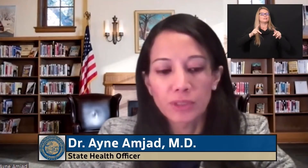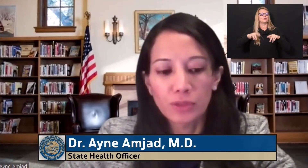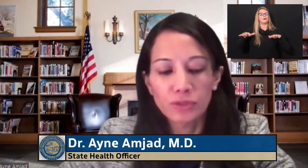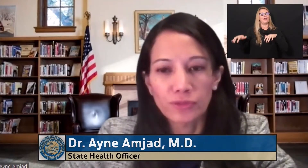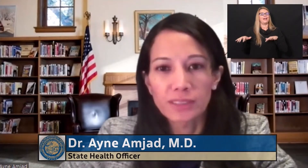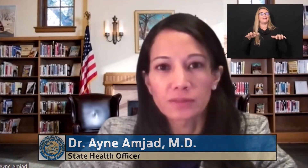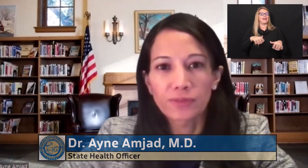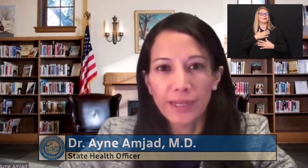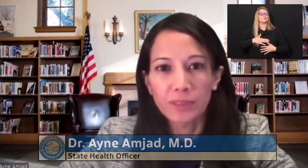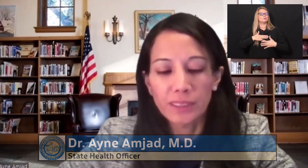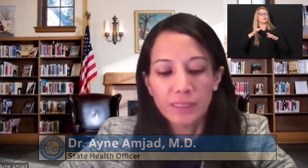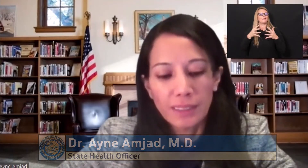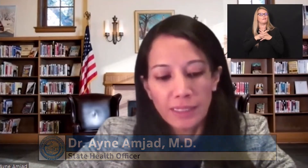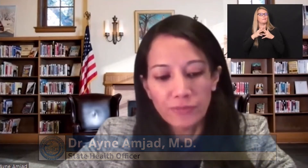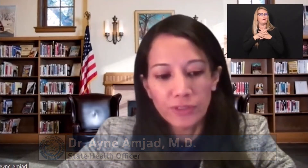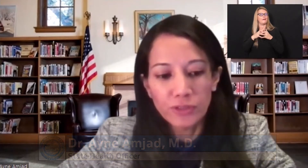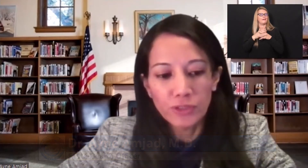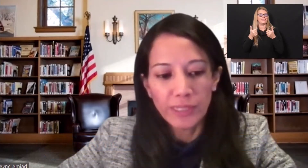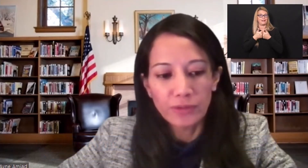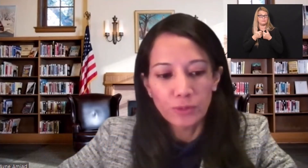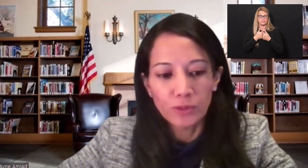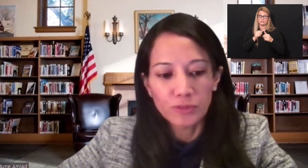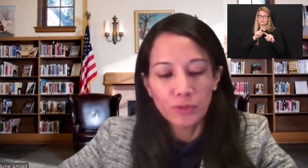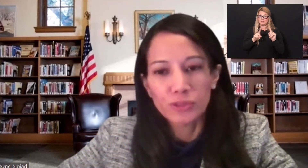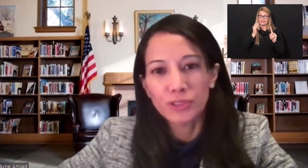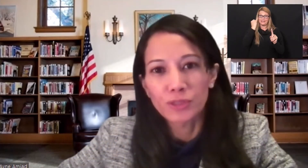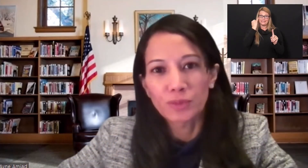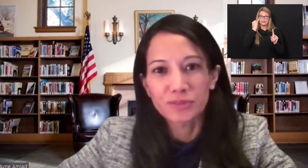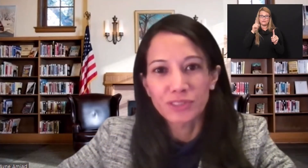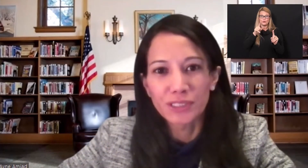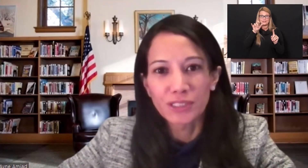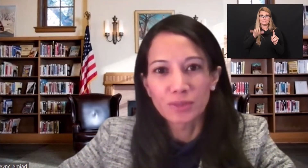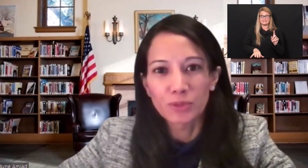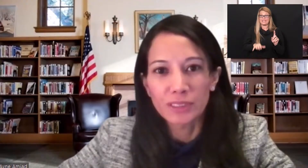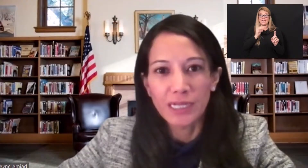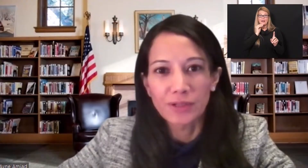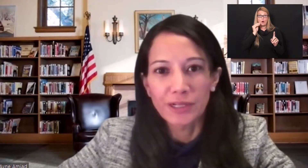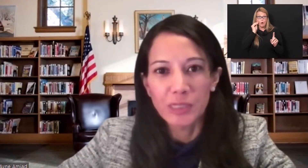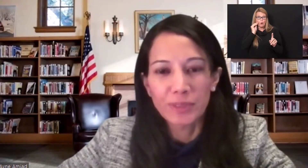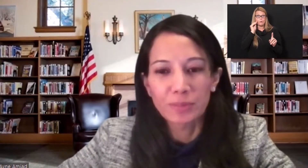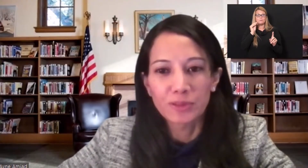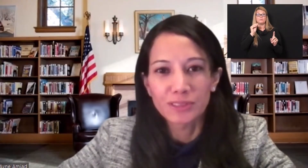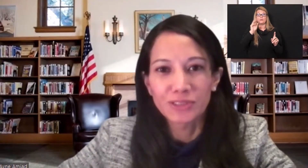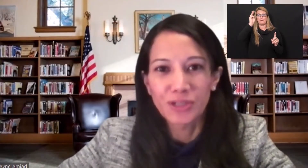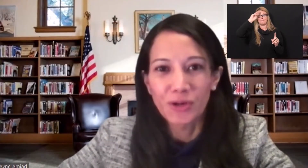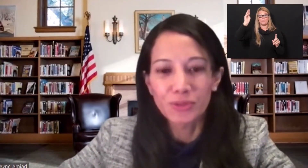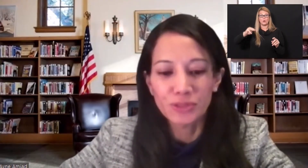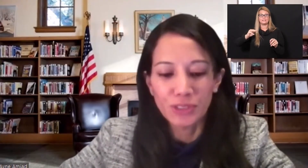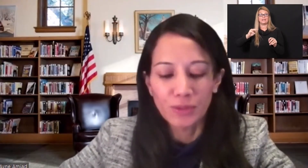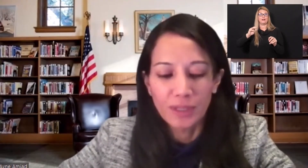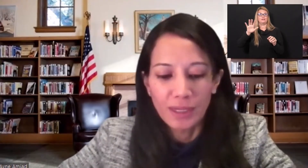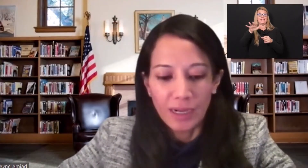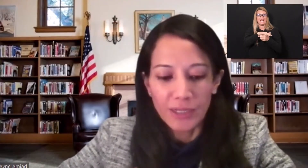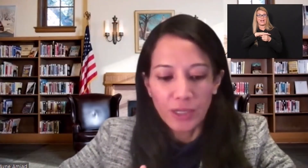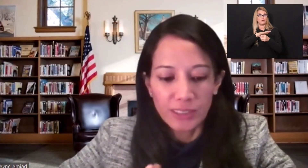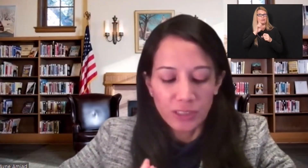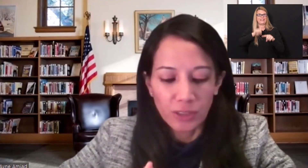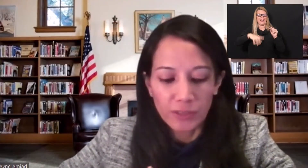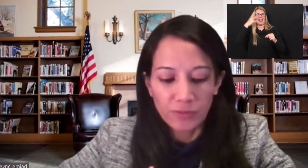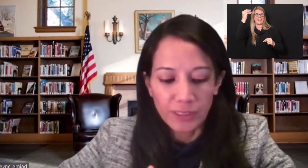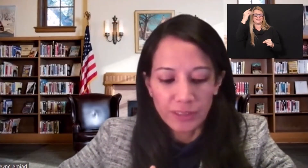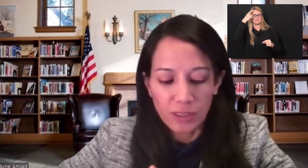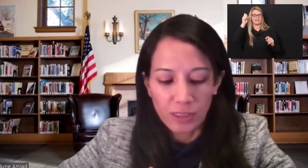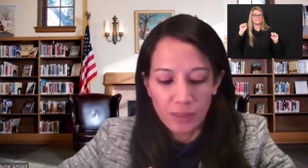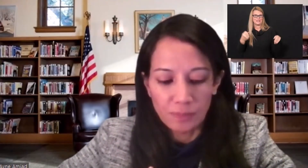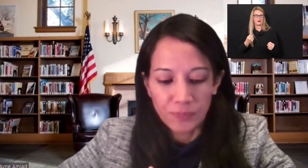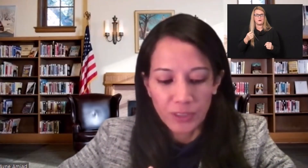gatherings, close friends and family, if you can do it outdoors, of course, here in West Virginia or Morgantown area, it's too cold. So I know I saw a